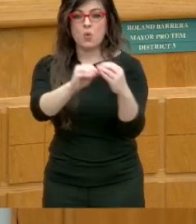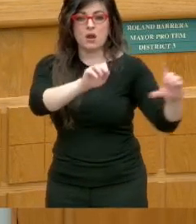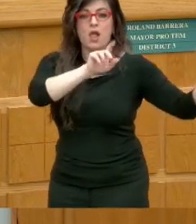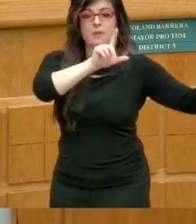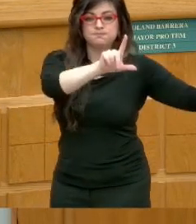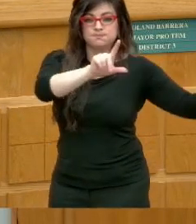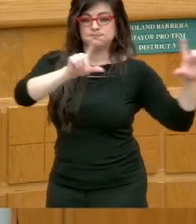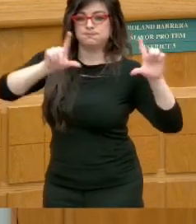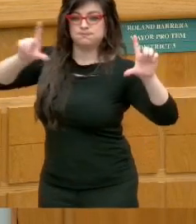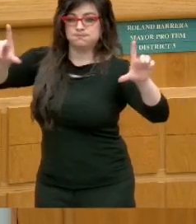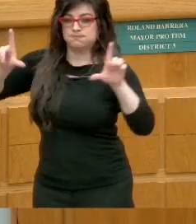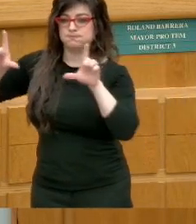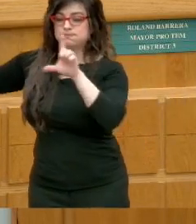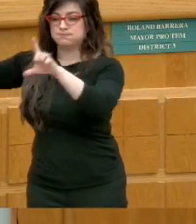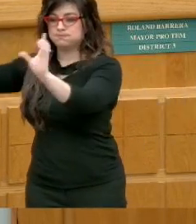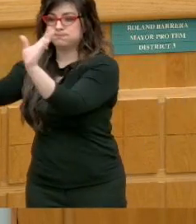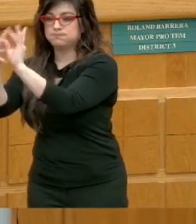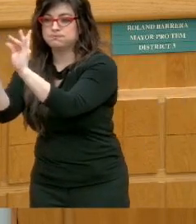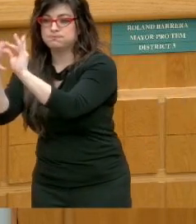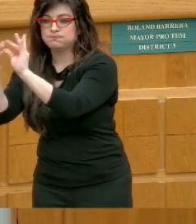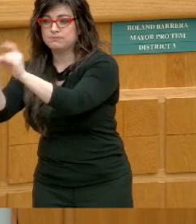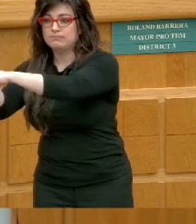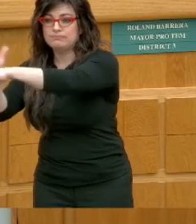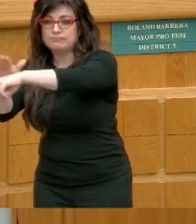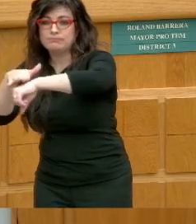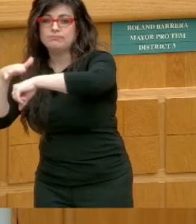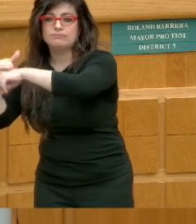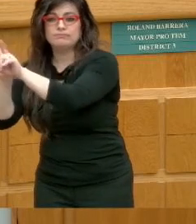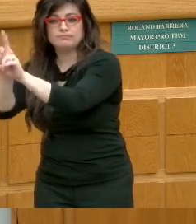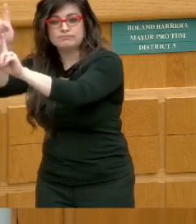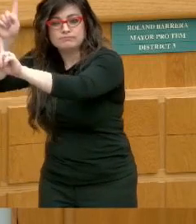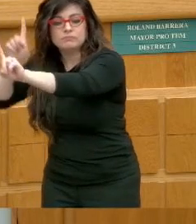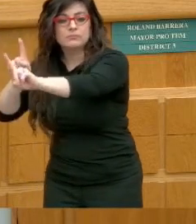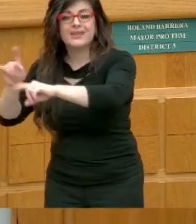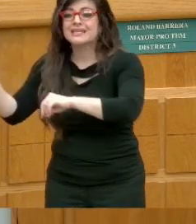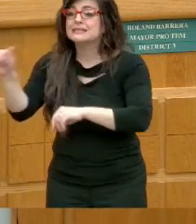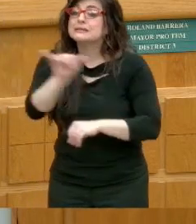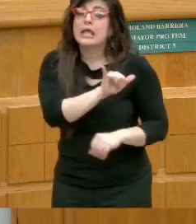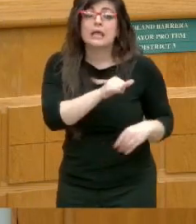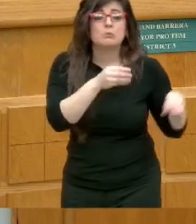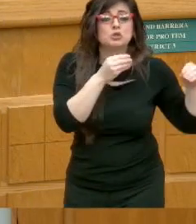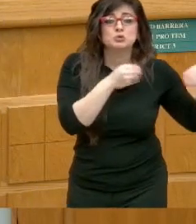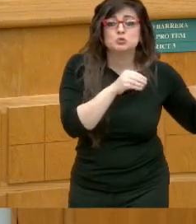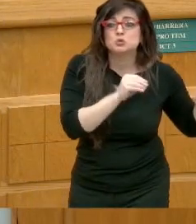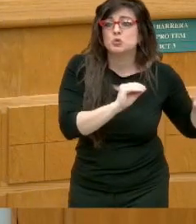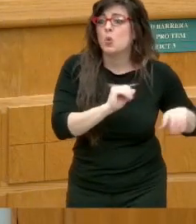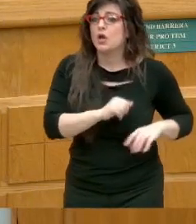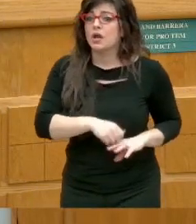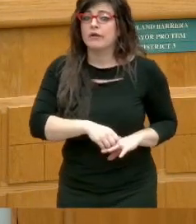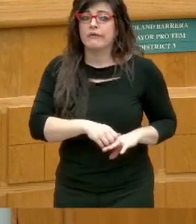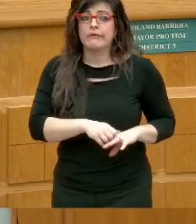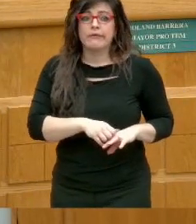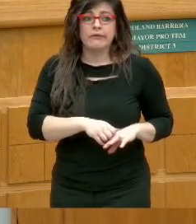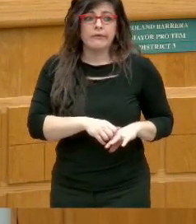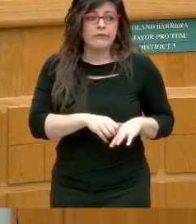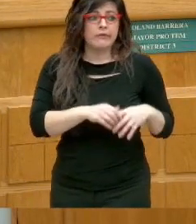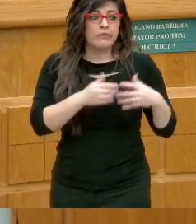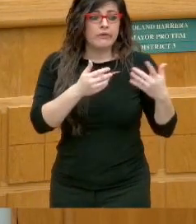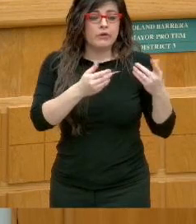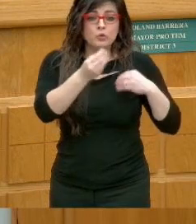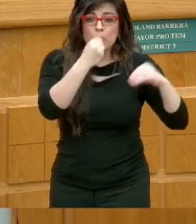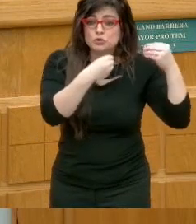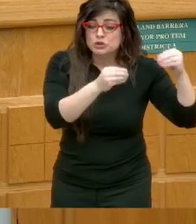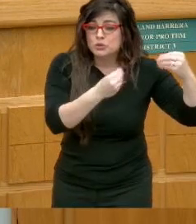good statistics out there as we do inside a workplace or in a grocery store or in a public big box store. But